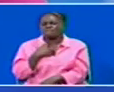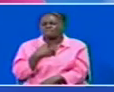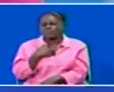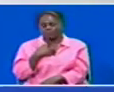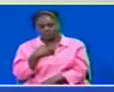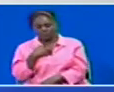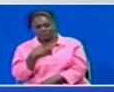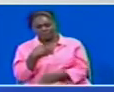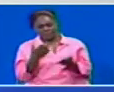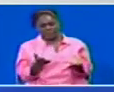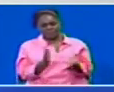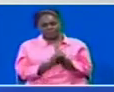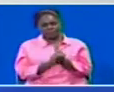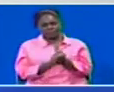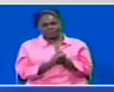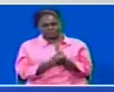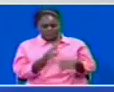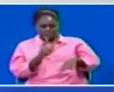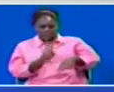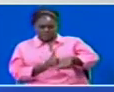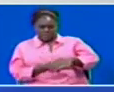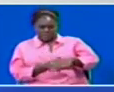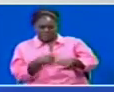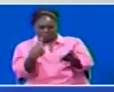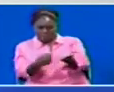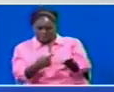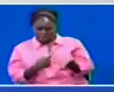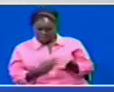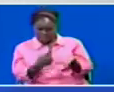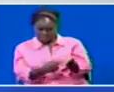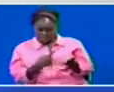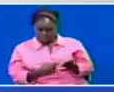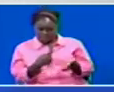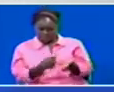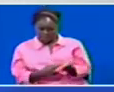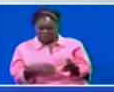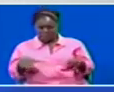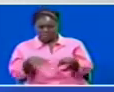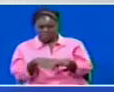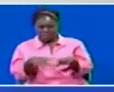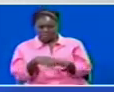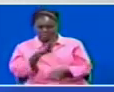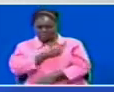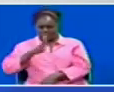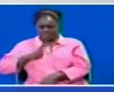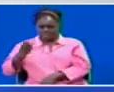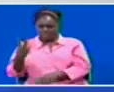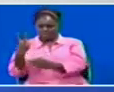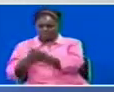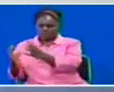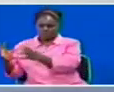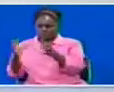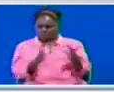Look, even when they debated, and you can bring members of the panel who are there from both